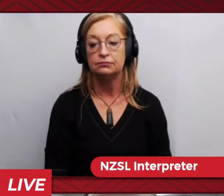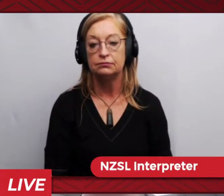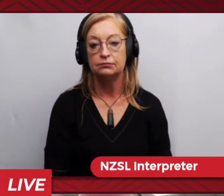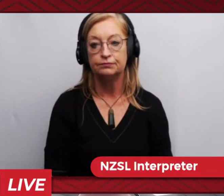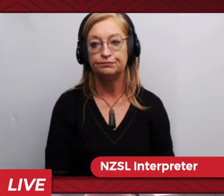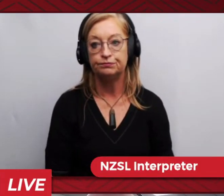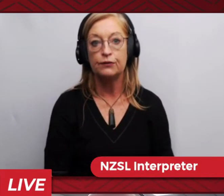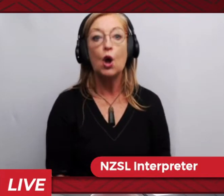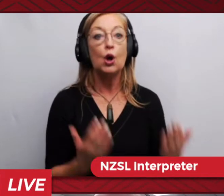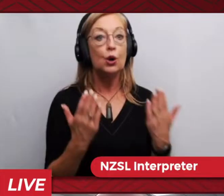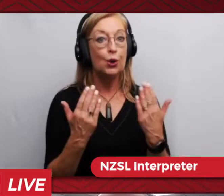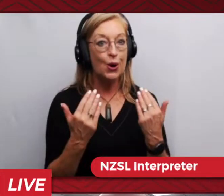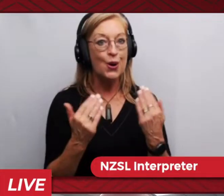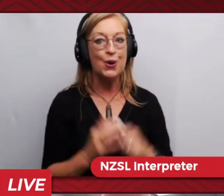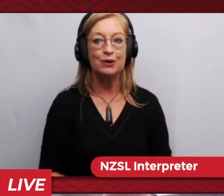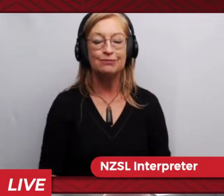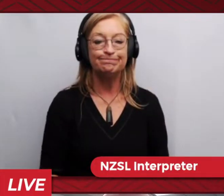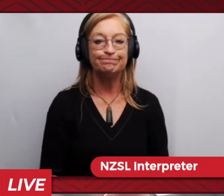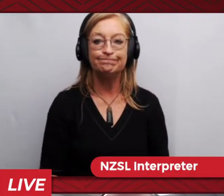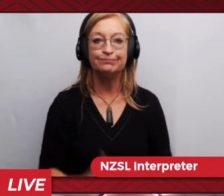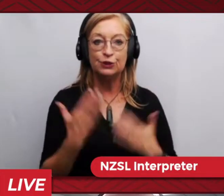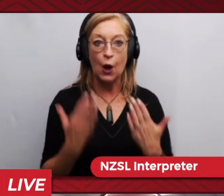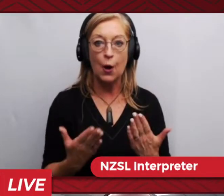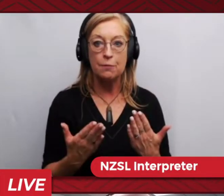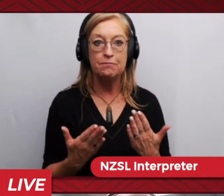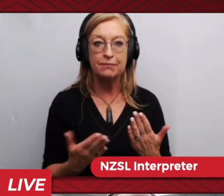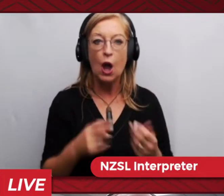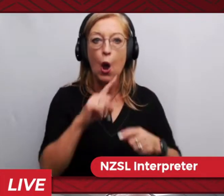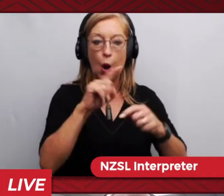Oh, with that covered, over to you, Alan.